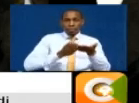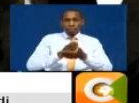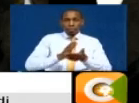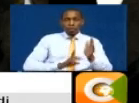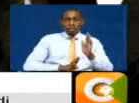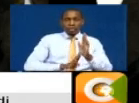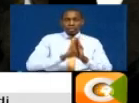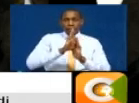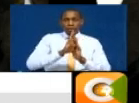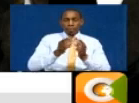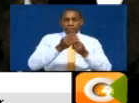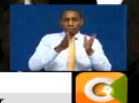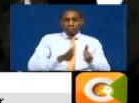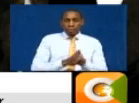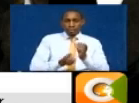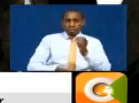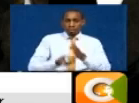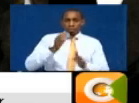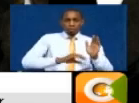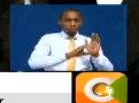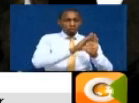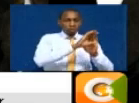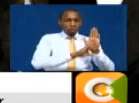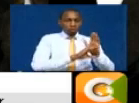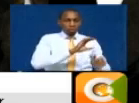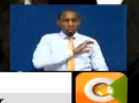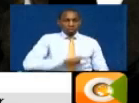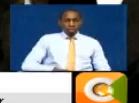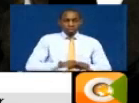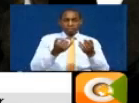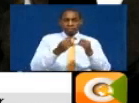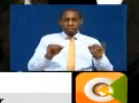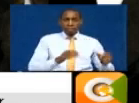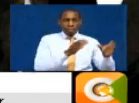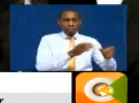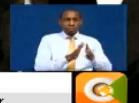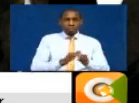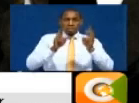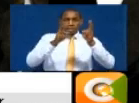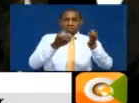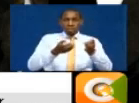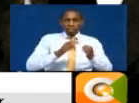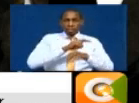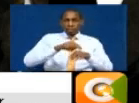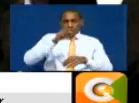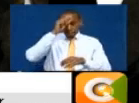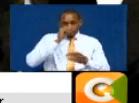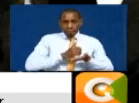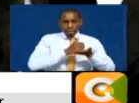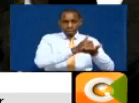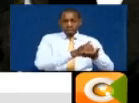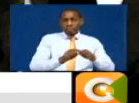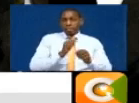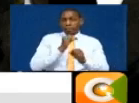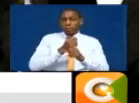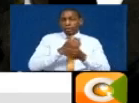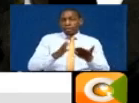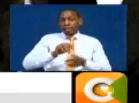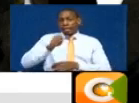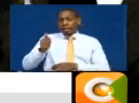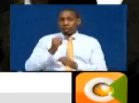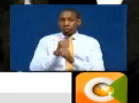development partners, coordinate constitutional commissions and independent bodies in matters that require national government intervention, and undertake any